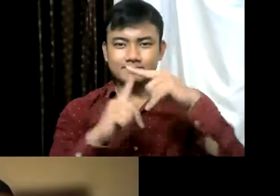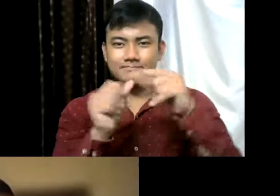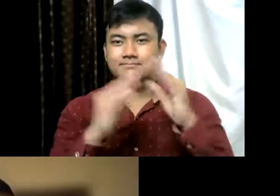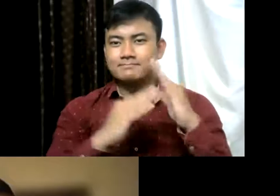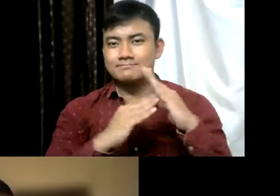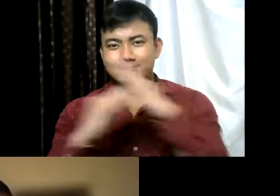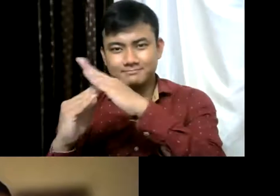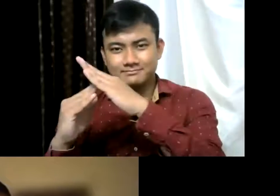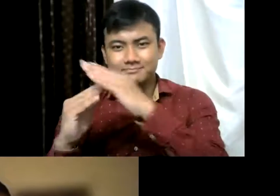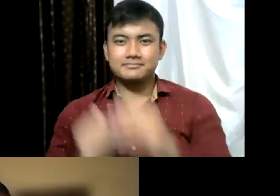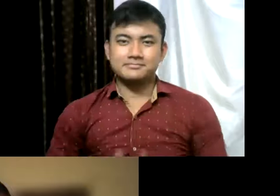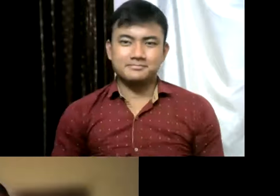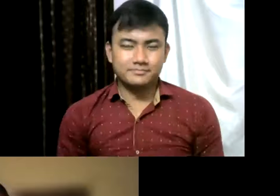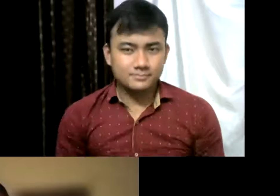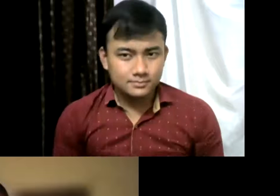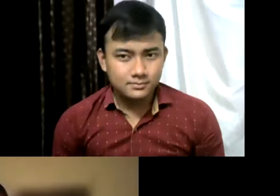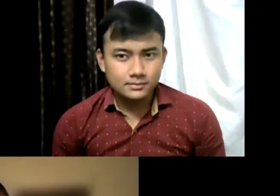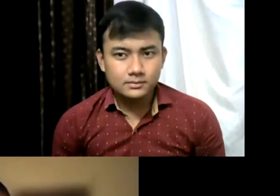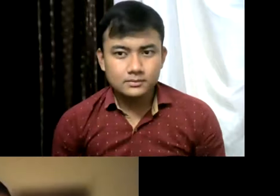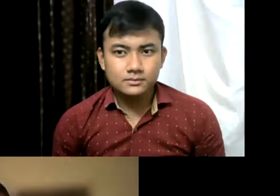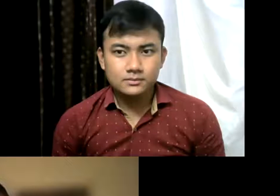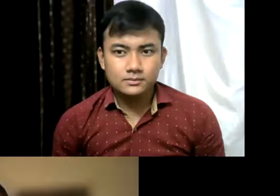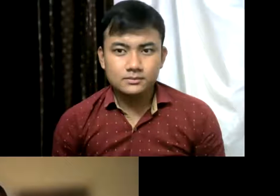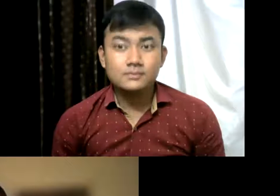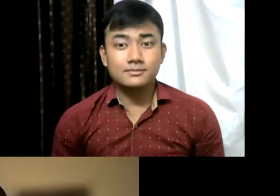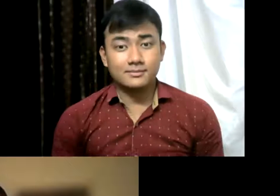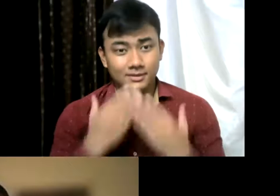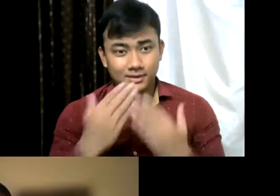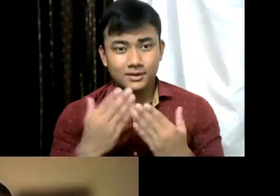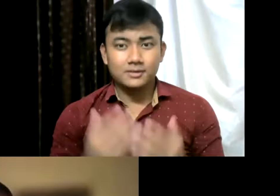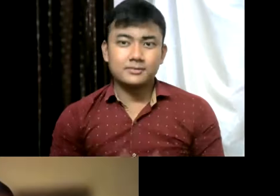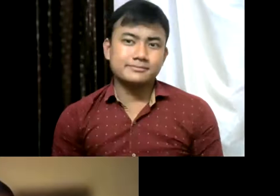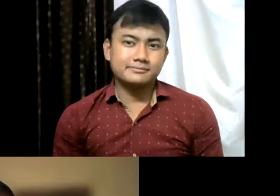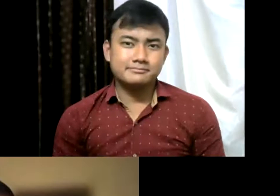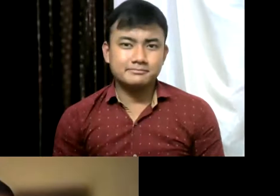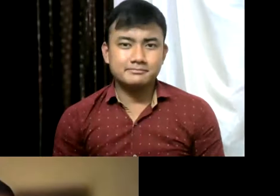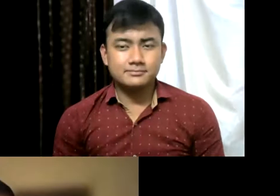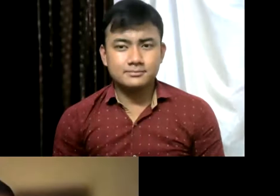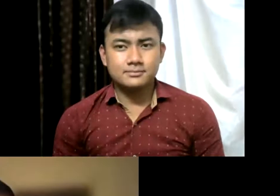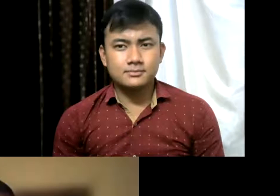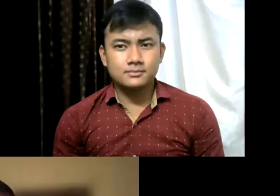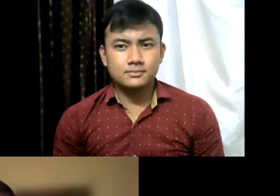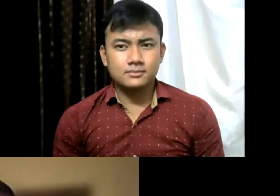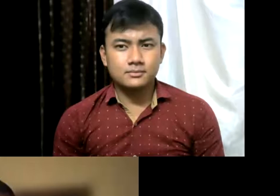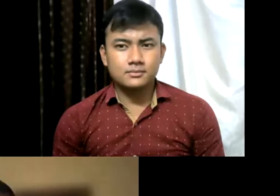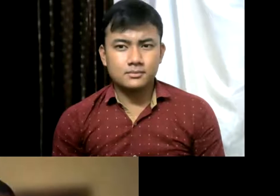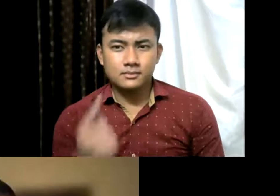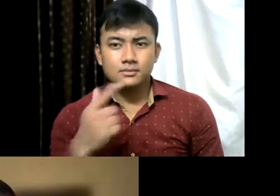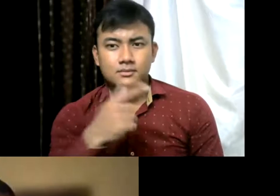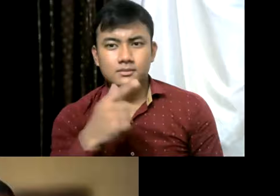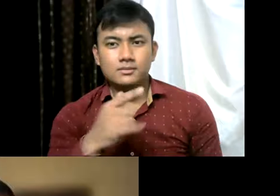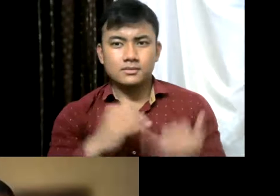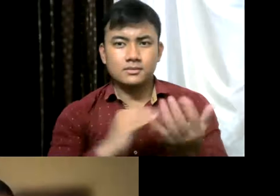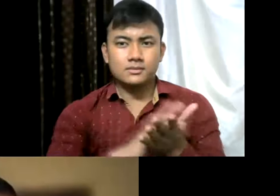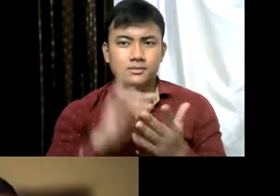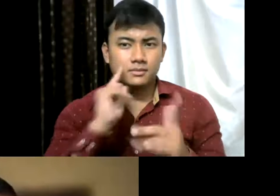kick us off. Thank you so much. Thank you very much, Shilpa. Just to add to what Shilpa was saying, in the